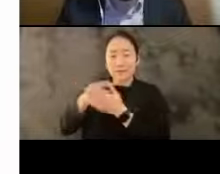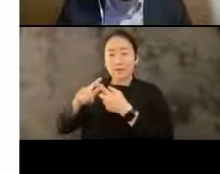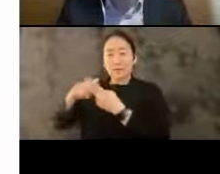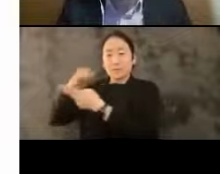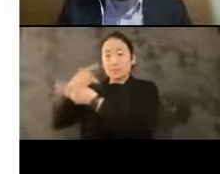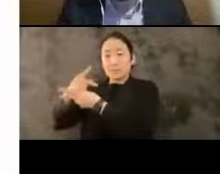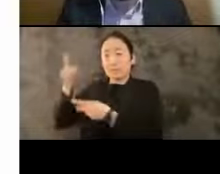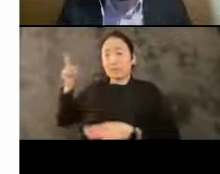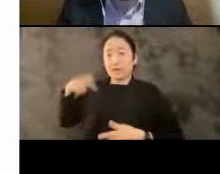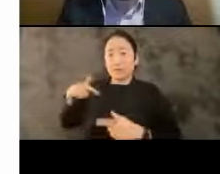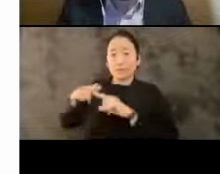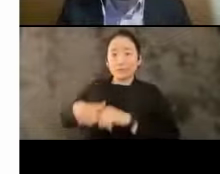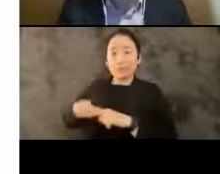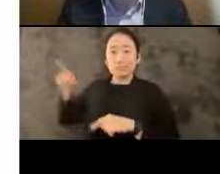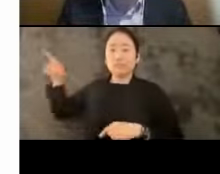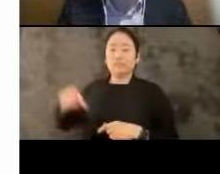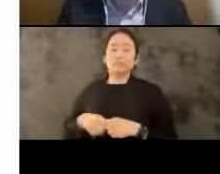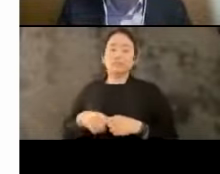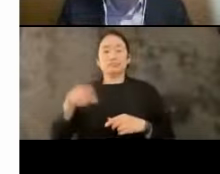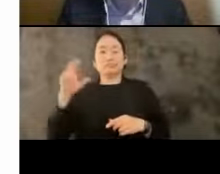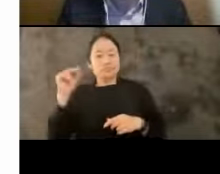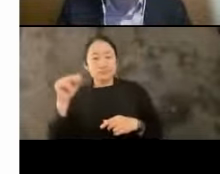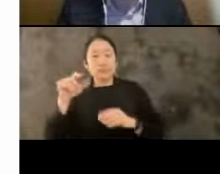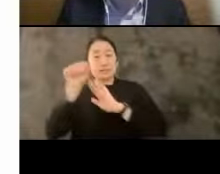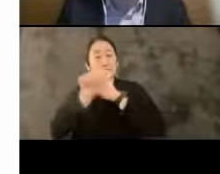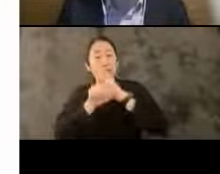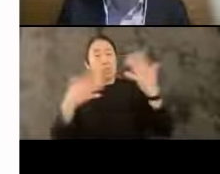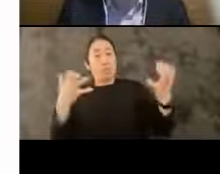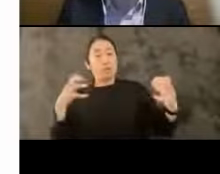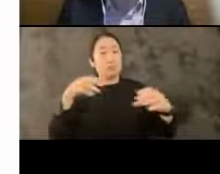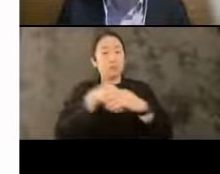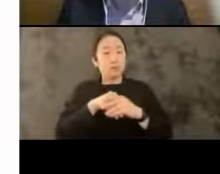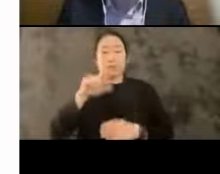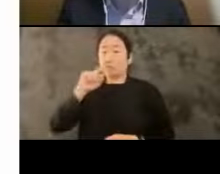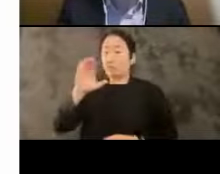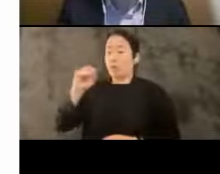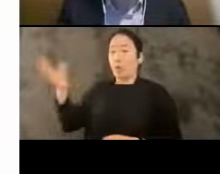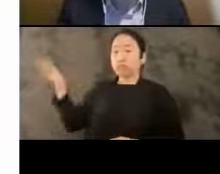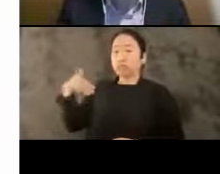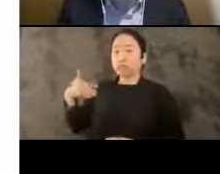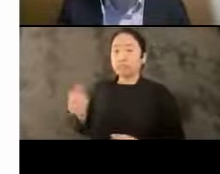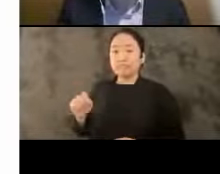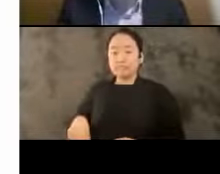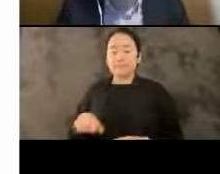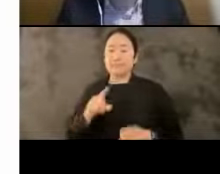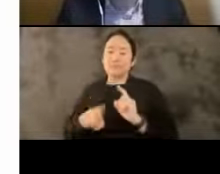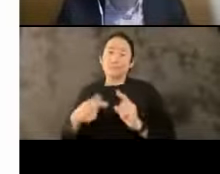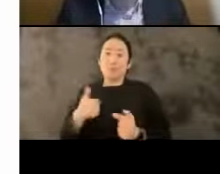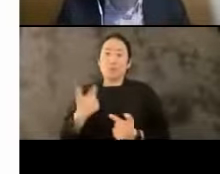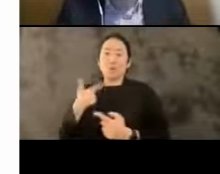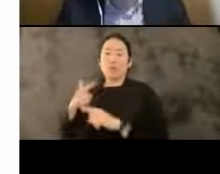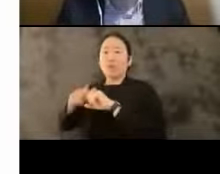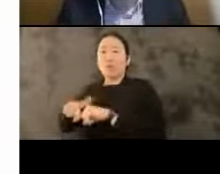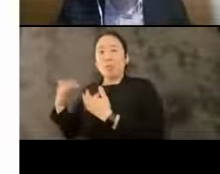state funding. Obviously, if the state wishes to be a funding partner, I'm sure the county would welcome that. But that's not what we're counting on